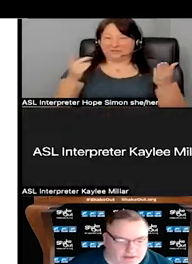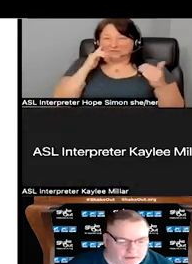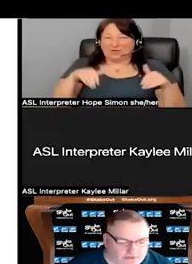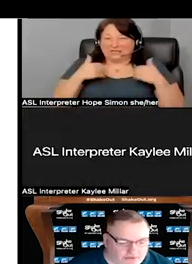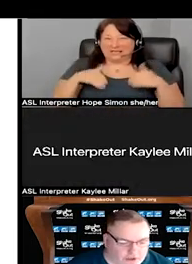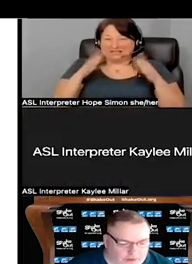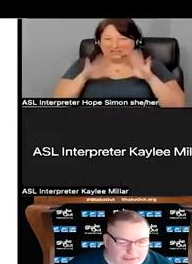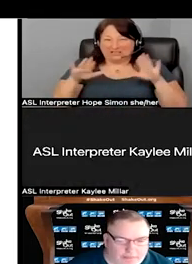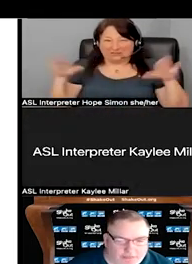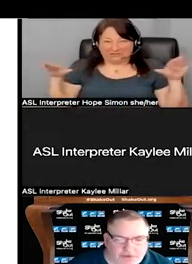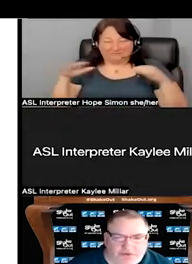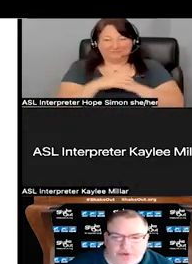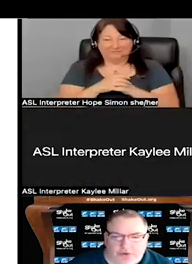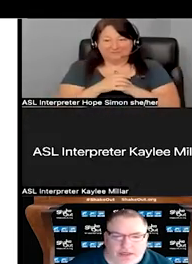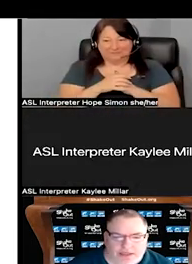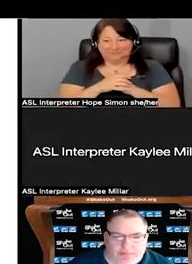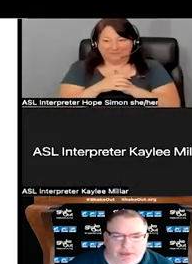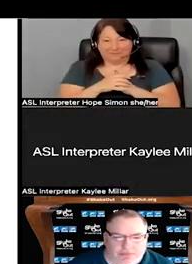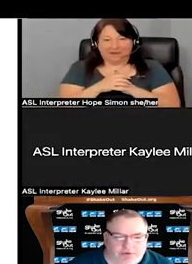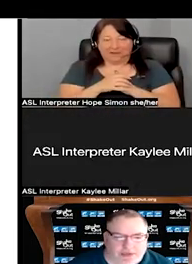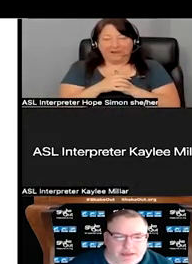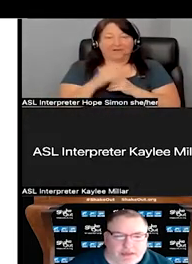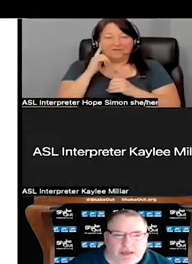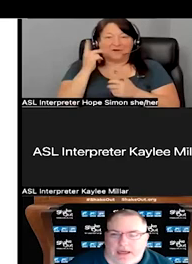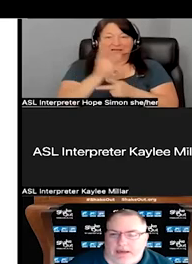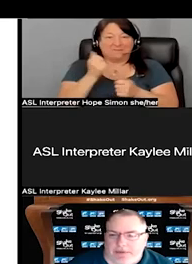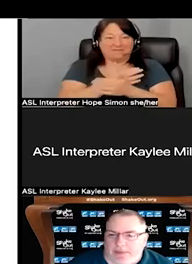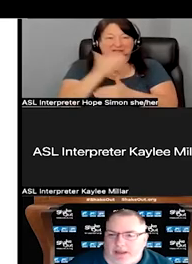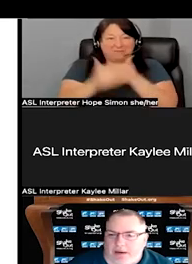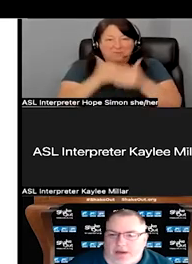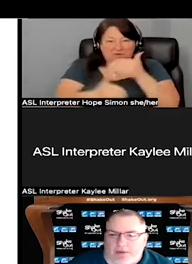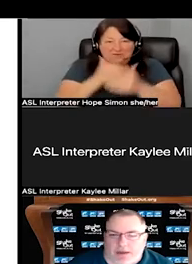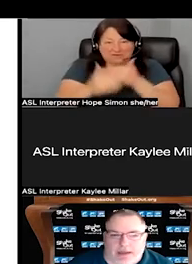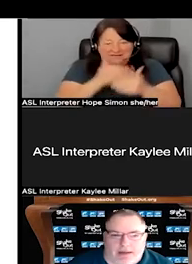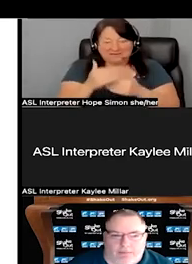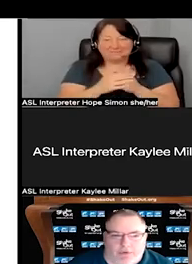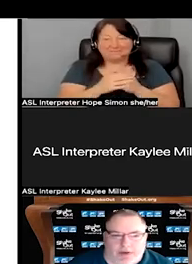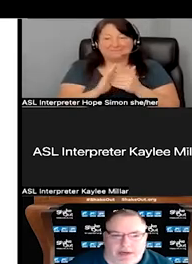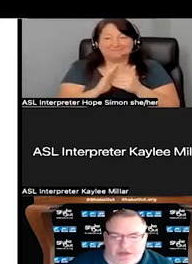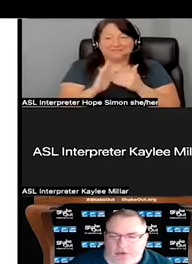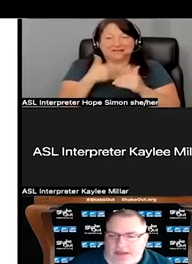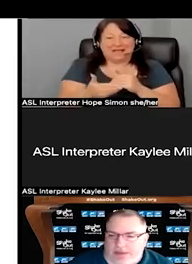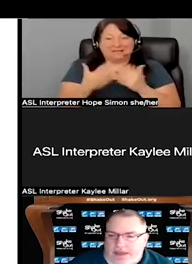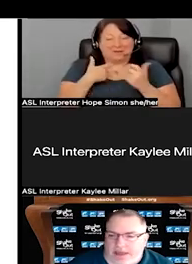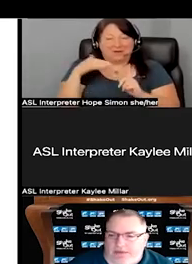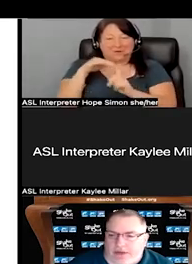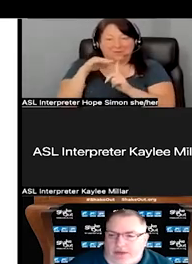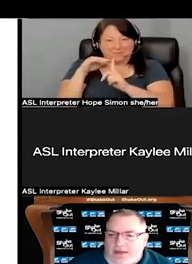Okay, so just to keep things moving, I want to remind you